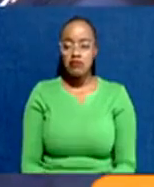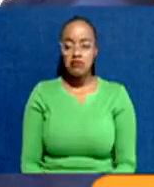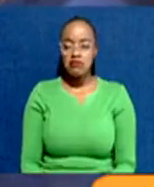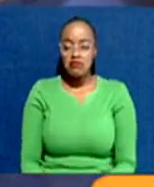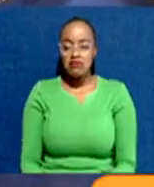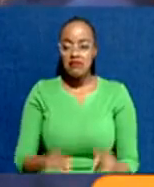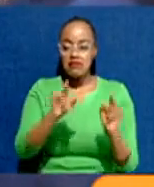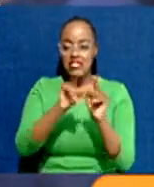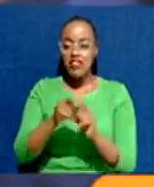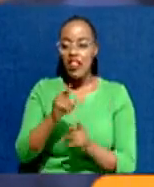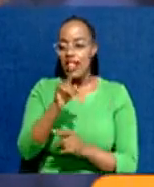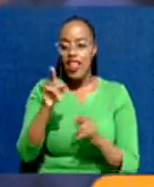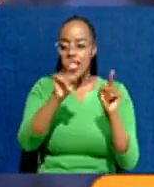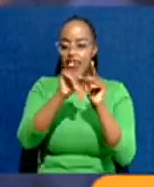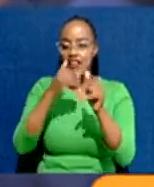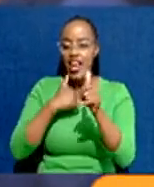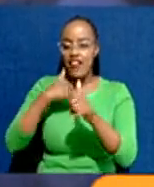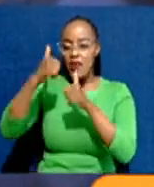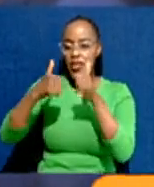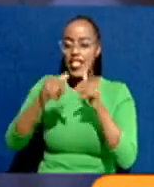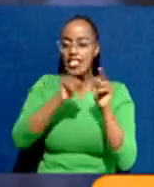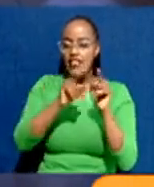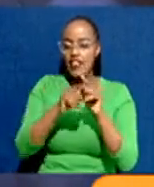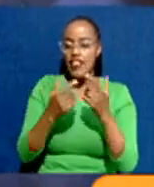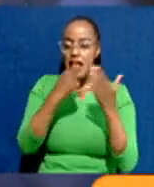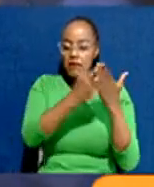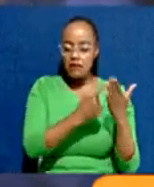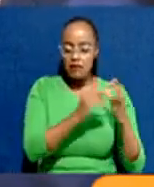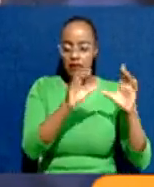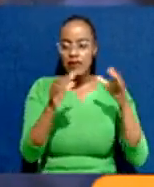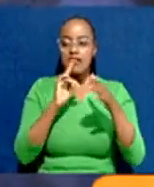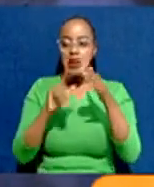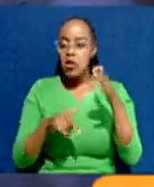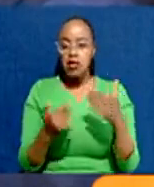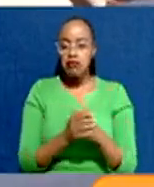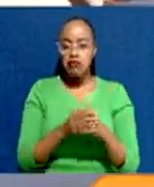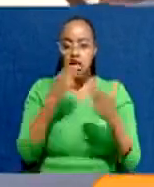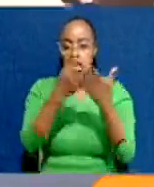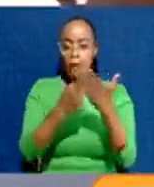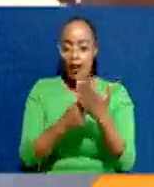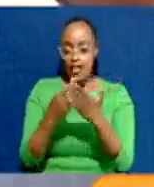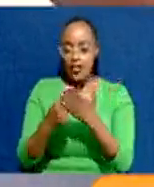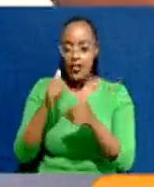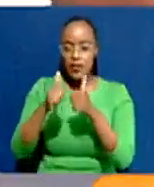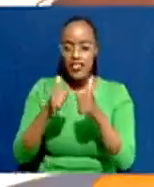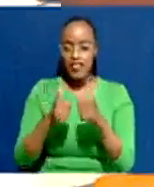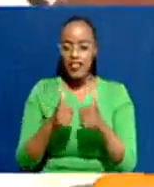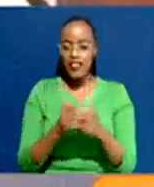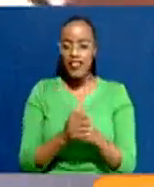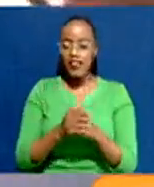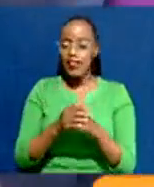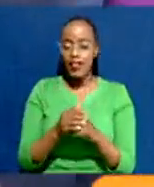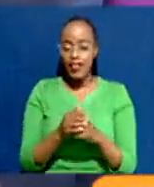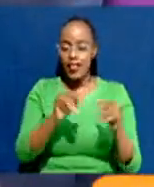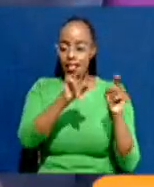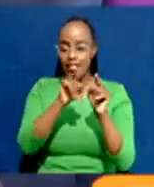The church further raised concerns over the fate of the bipartisan talks, saying the deliberations are resting on shaky